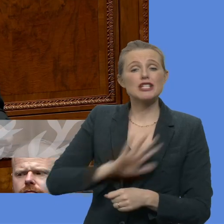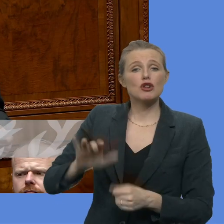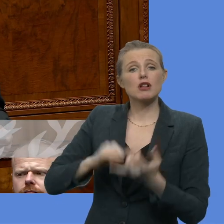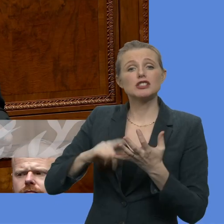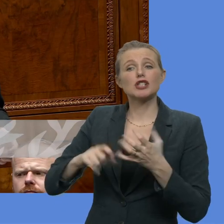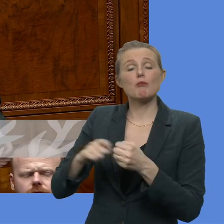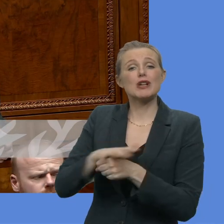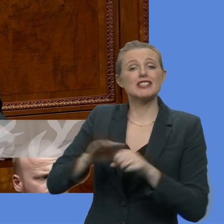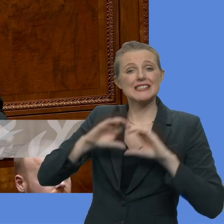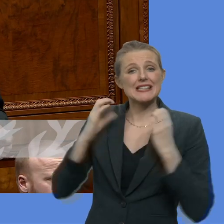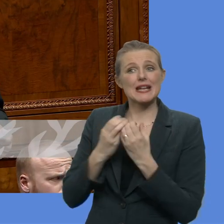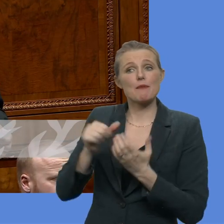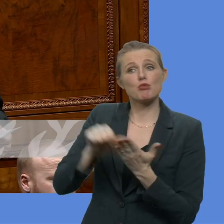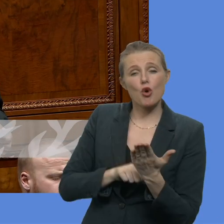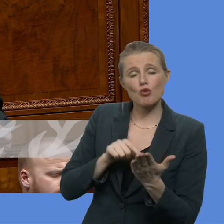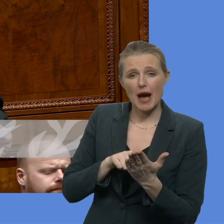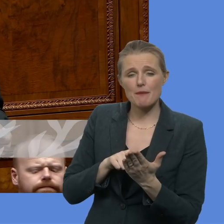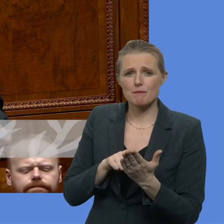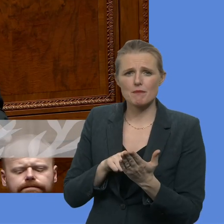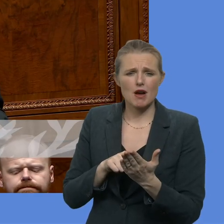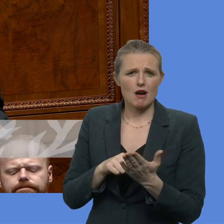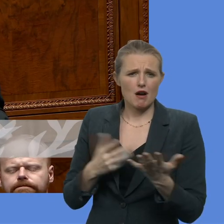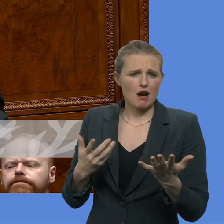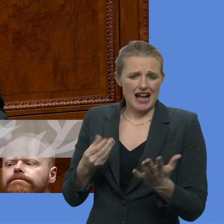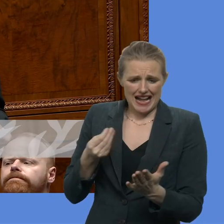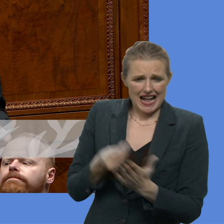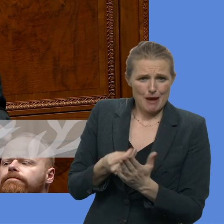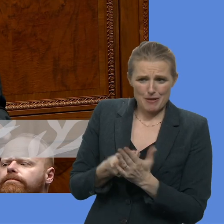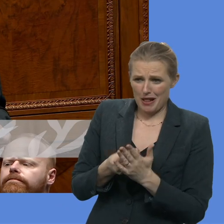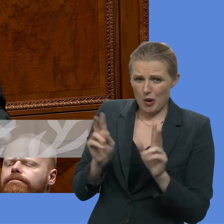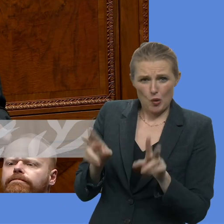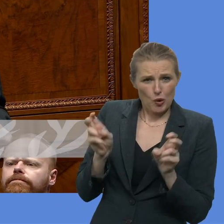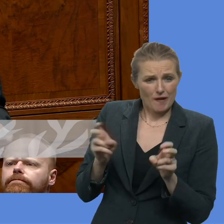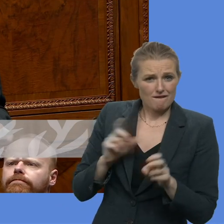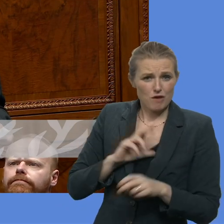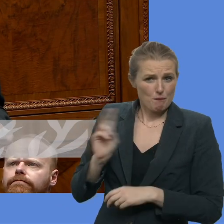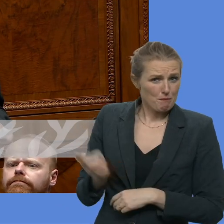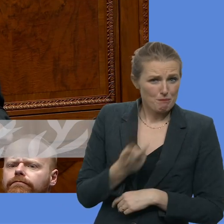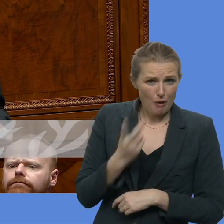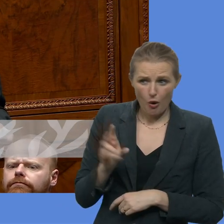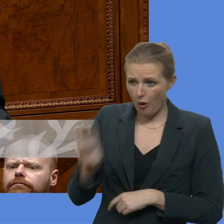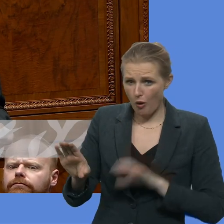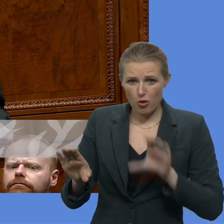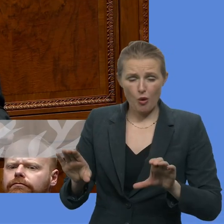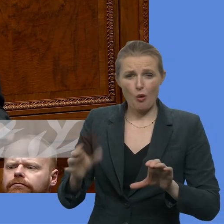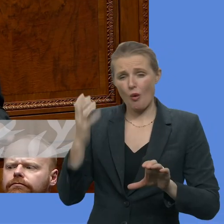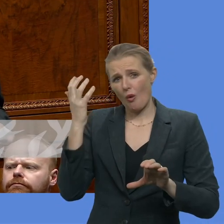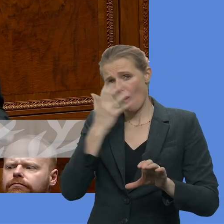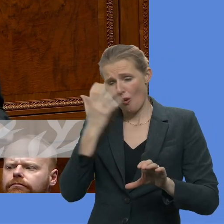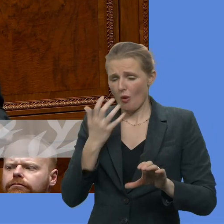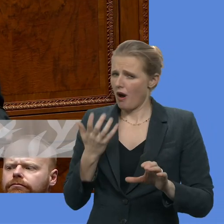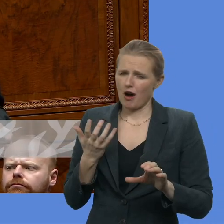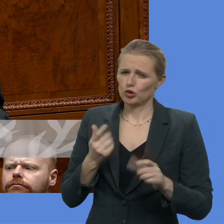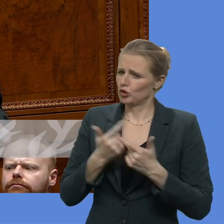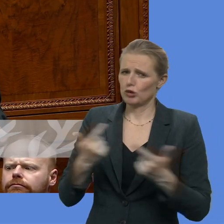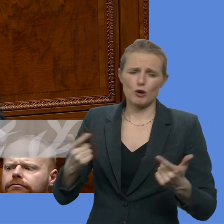programmes. Minister, the sheer scale of additional capital funding been quoted for both is beyond what the executive can credibly fund